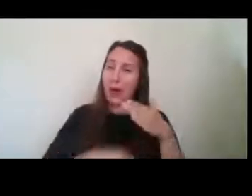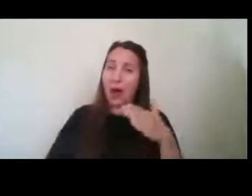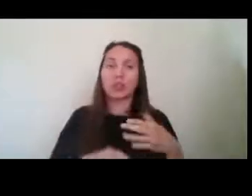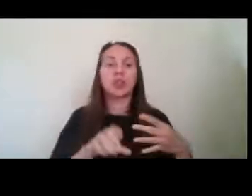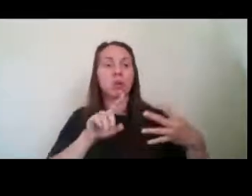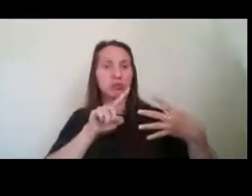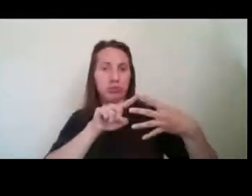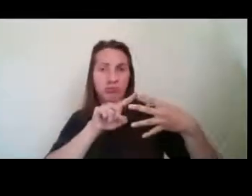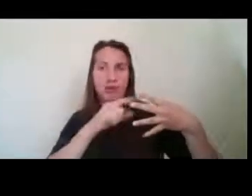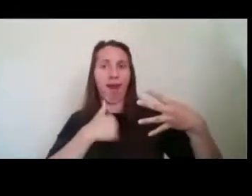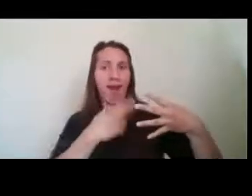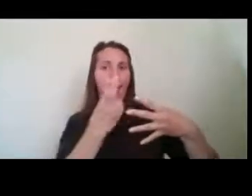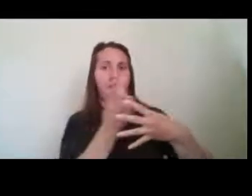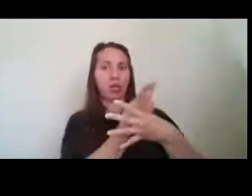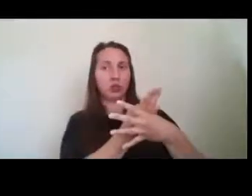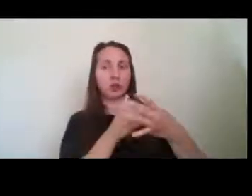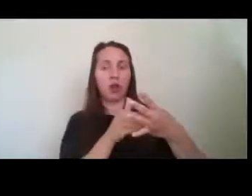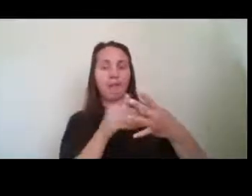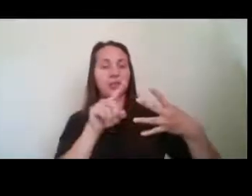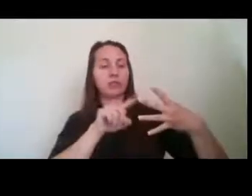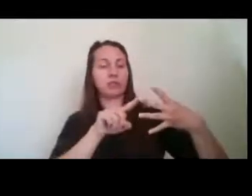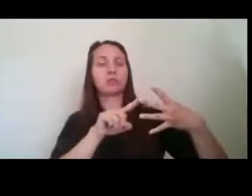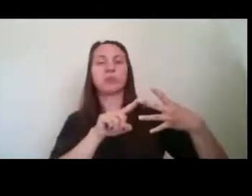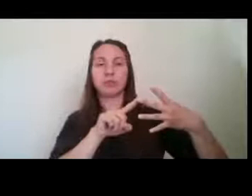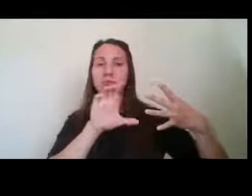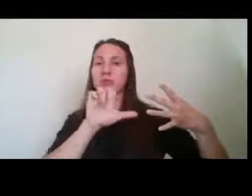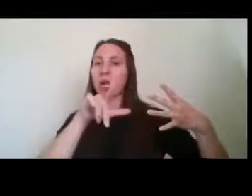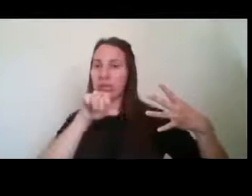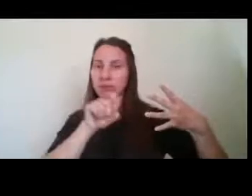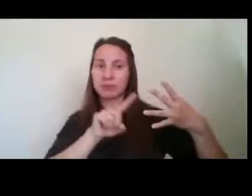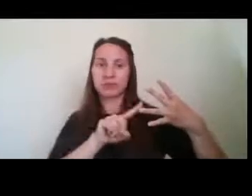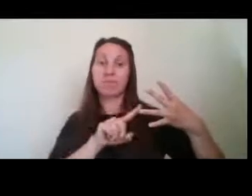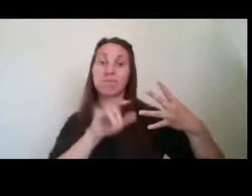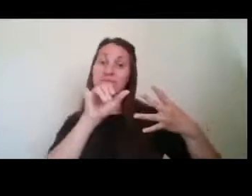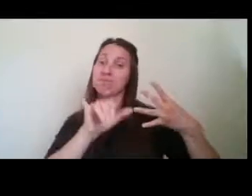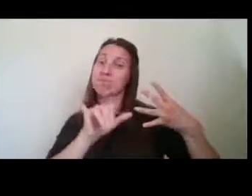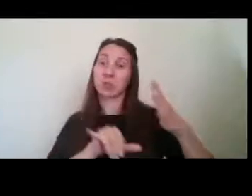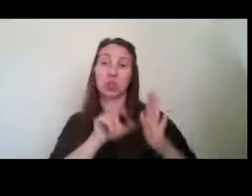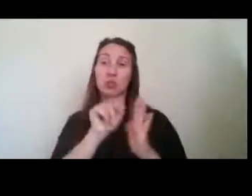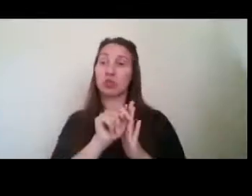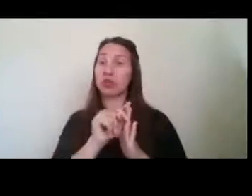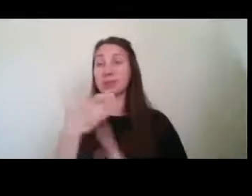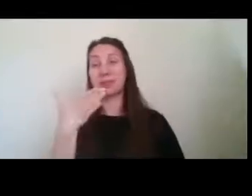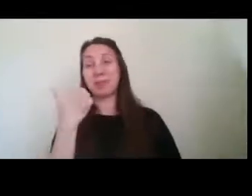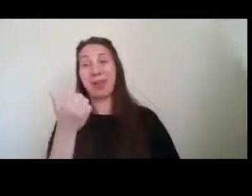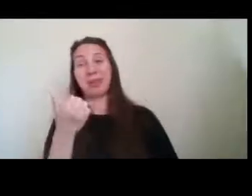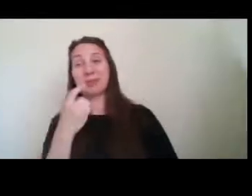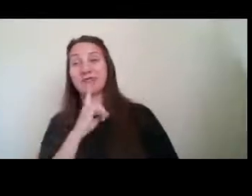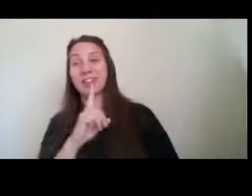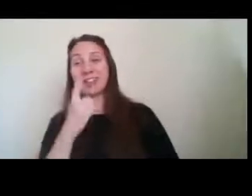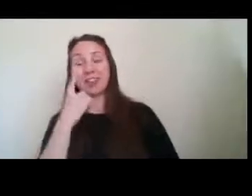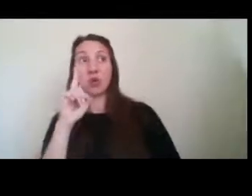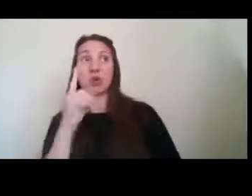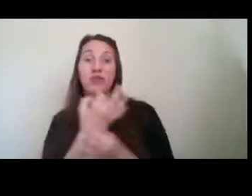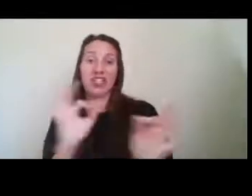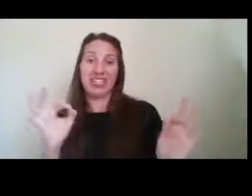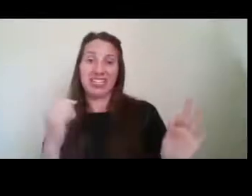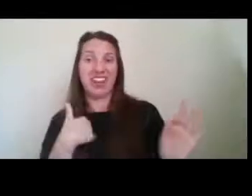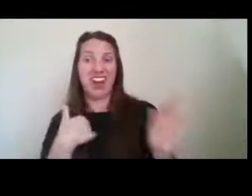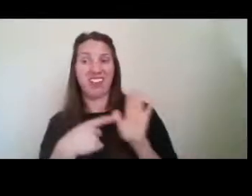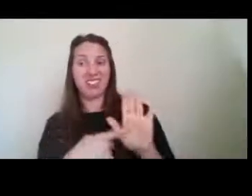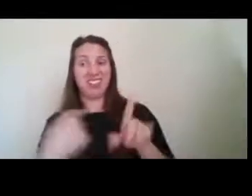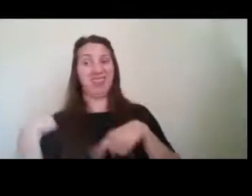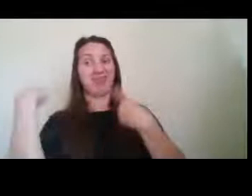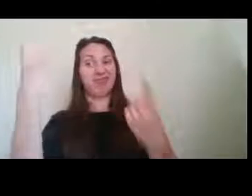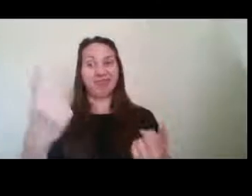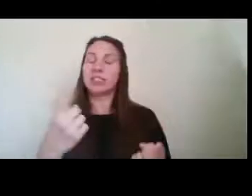pretty frequently, as well as Clips. Like I told you, YouTube is probably the best one that I've seen thus far. Like I said, it